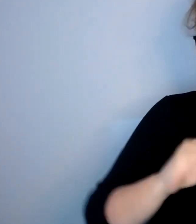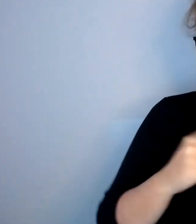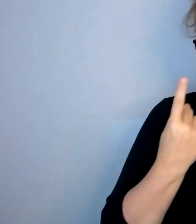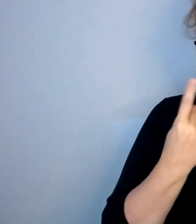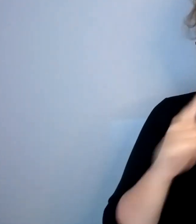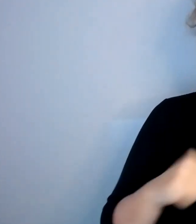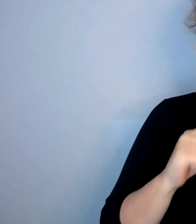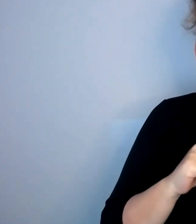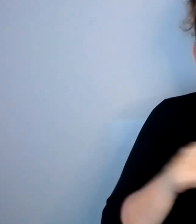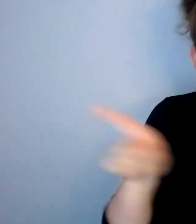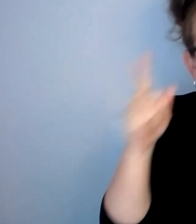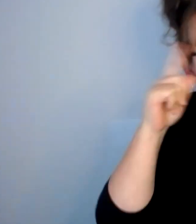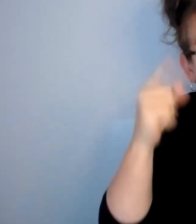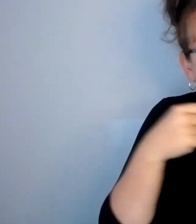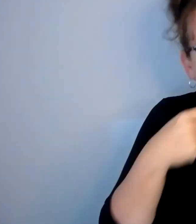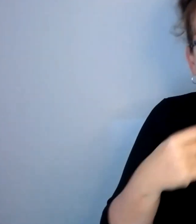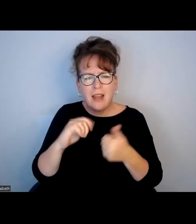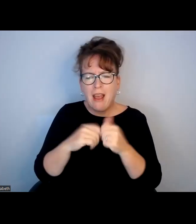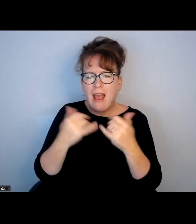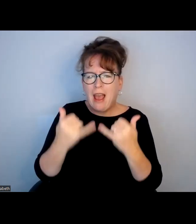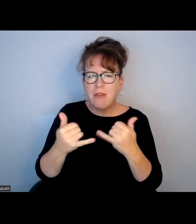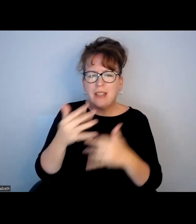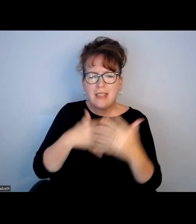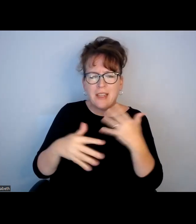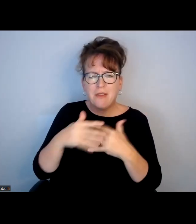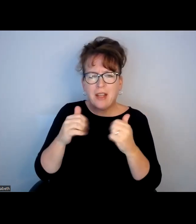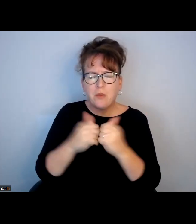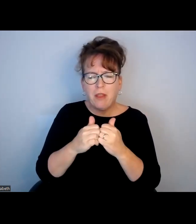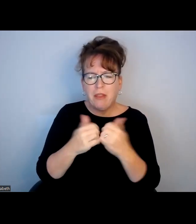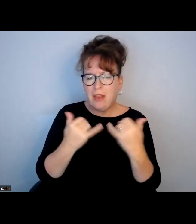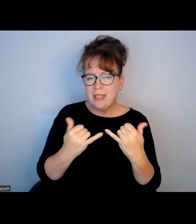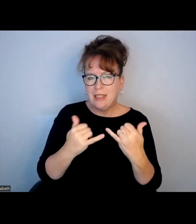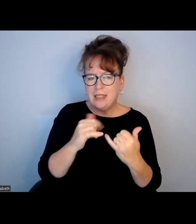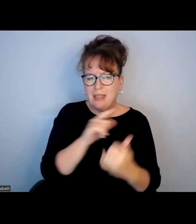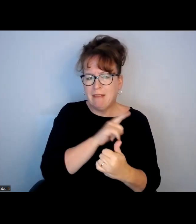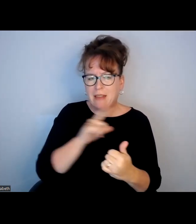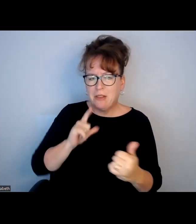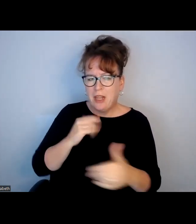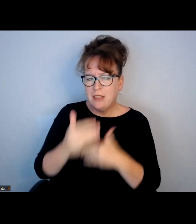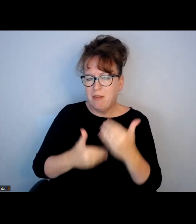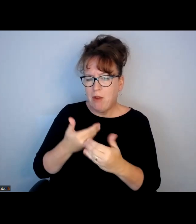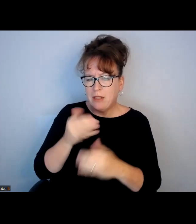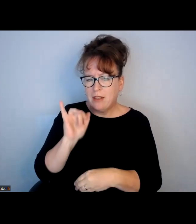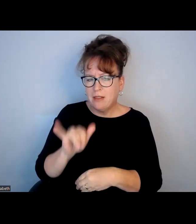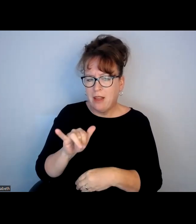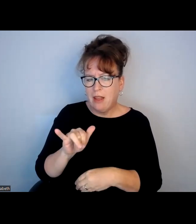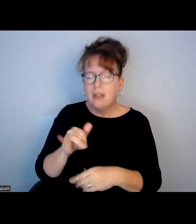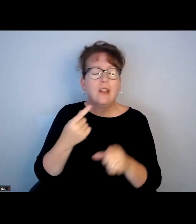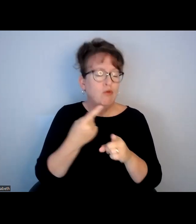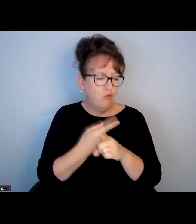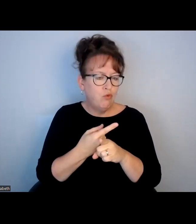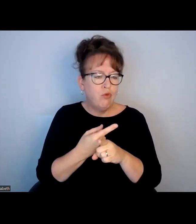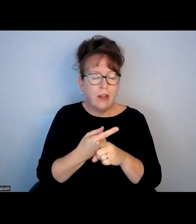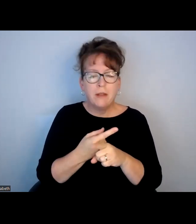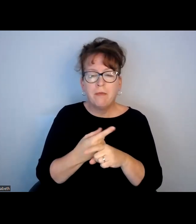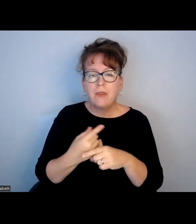think it was how it interacts with sort of the existing legislative process. Is that? Yes. Okay. So This